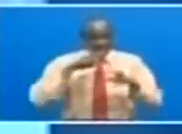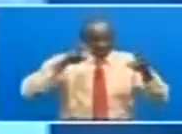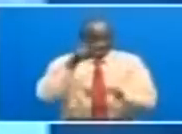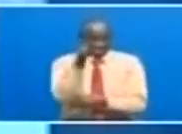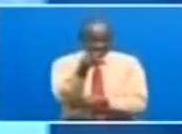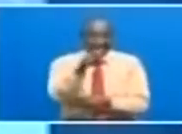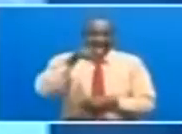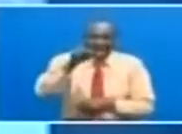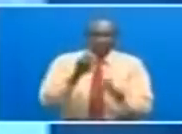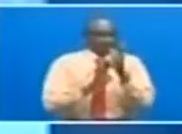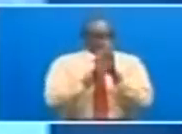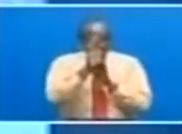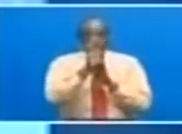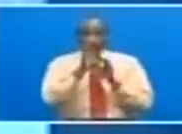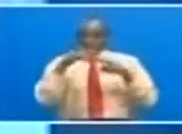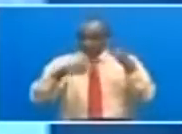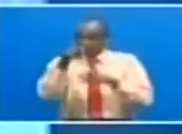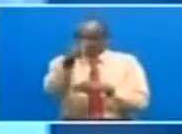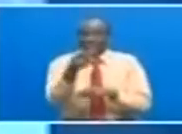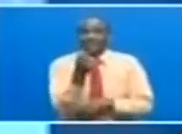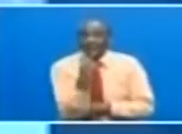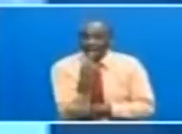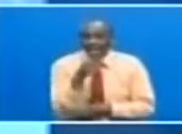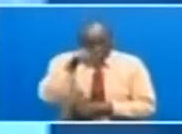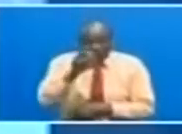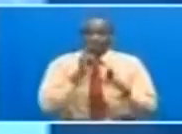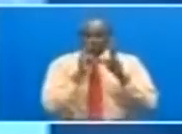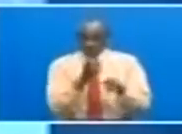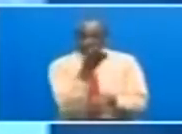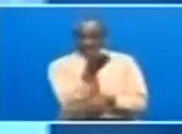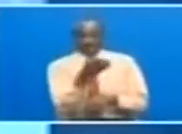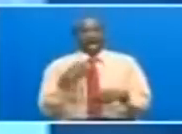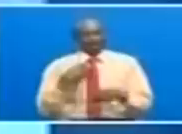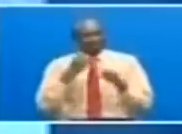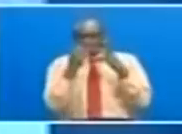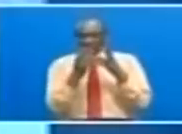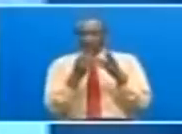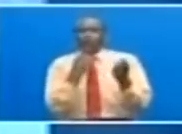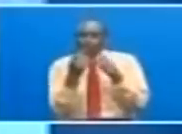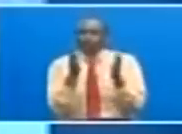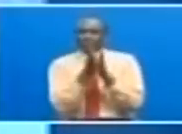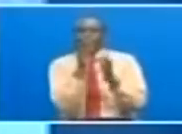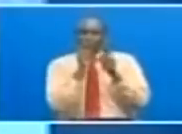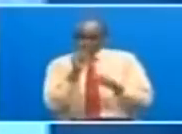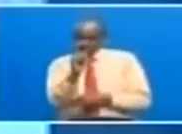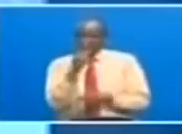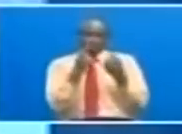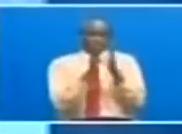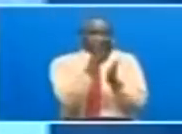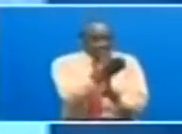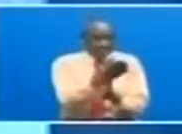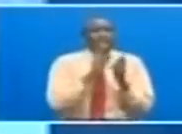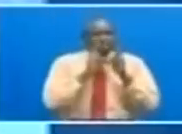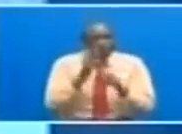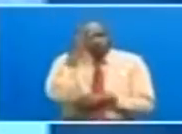research and development process of this vaccine. Our health reporter Sharon Momanyi had a chat with some of them and reports